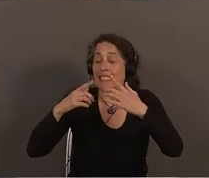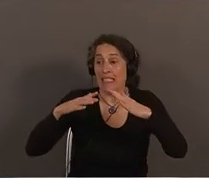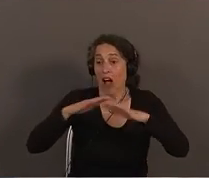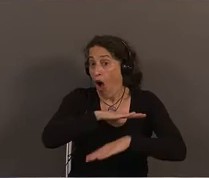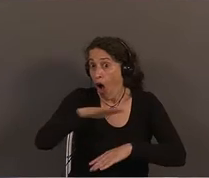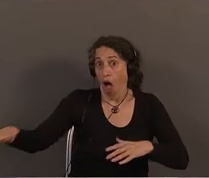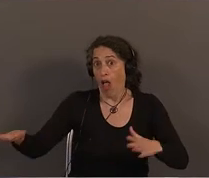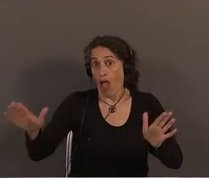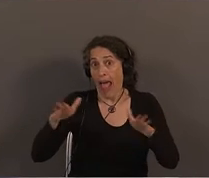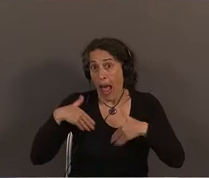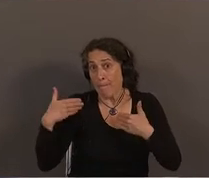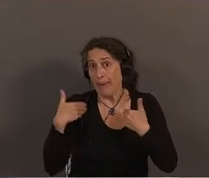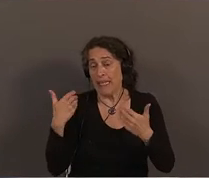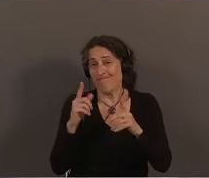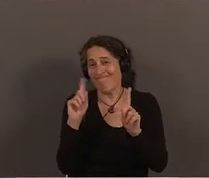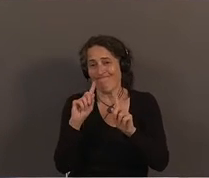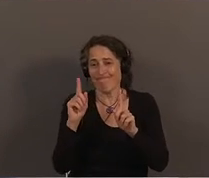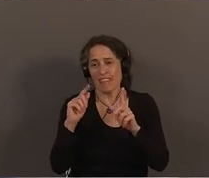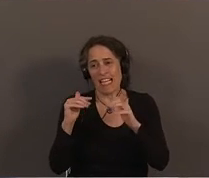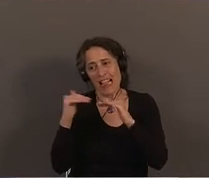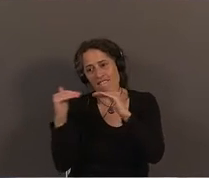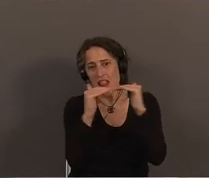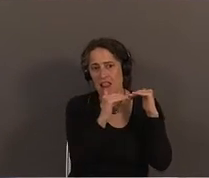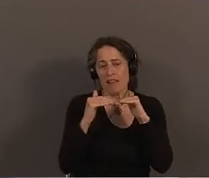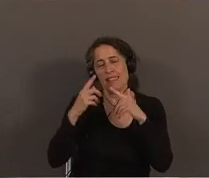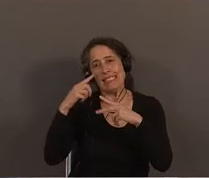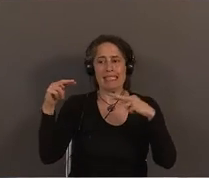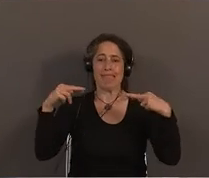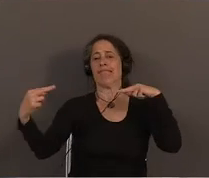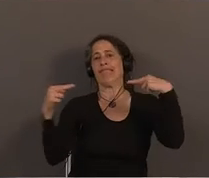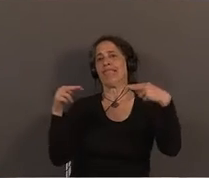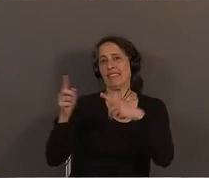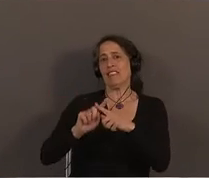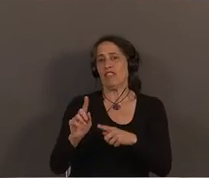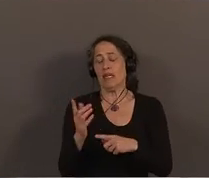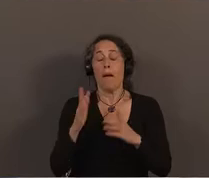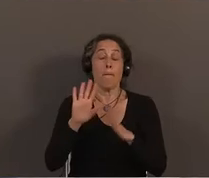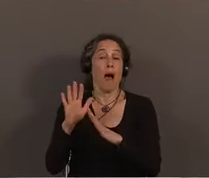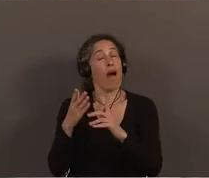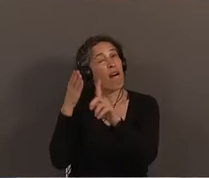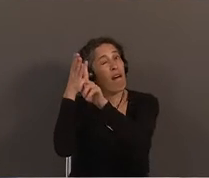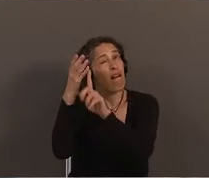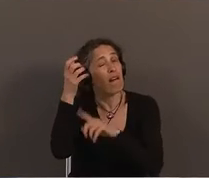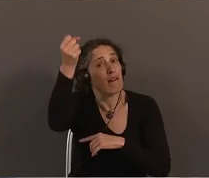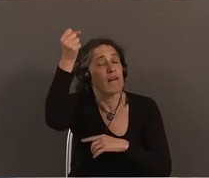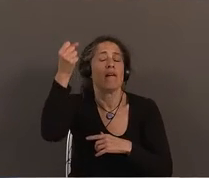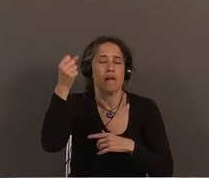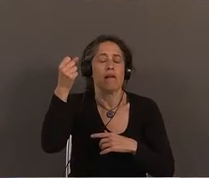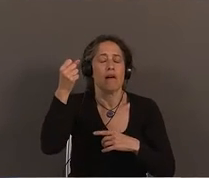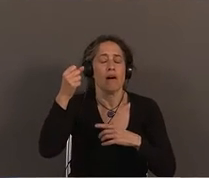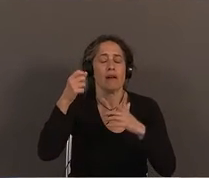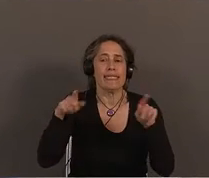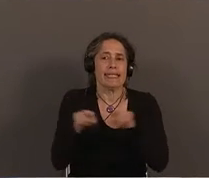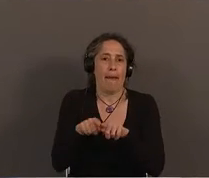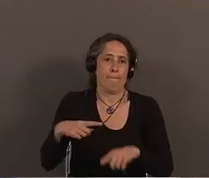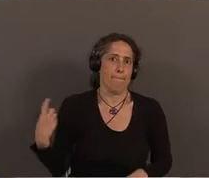with what we have arrived to in that regard. But I think the ultimate goal was something which was shared by everyone.